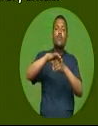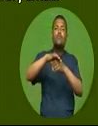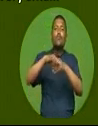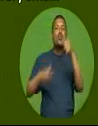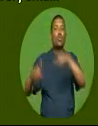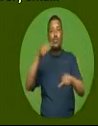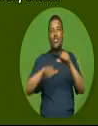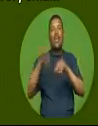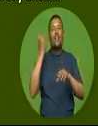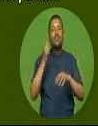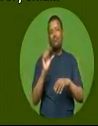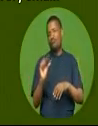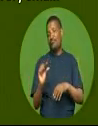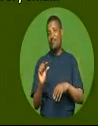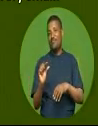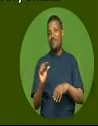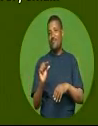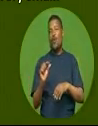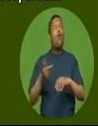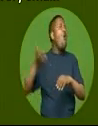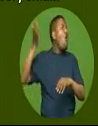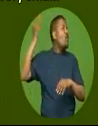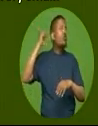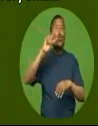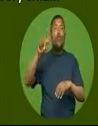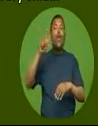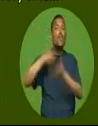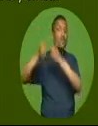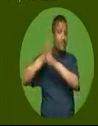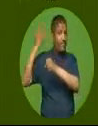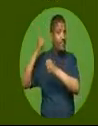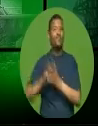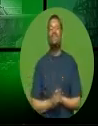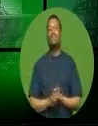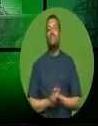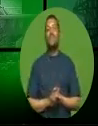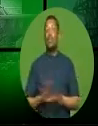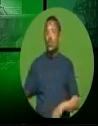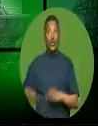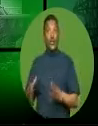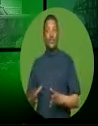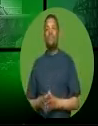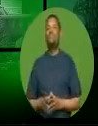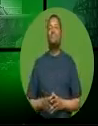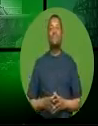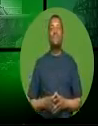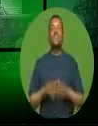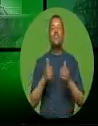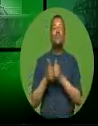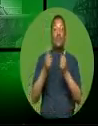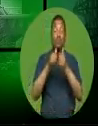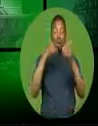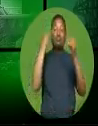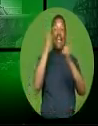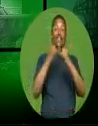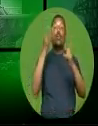contribution has been minimum over the past 21 years. Students, with this we come